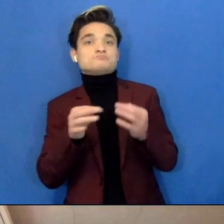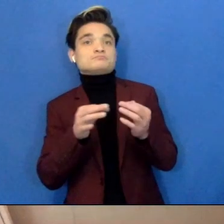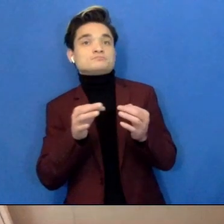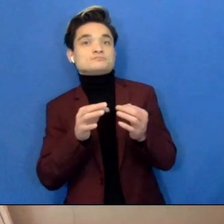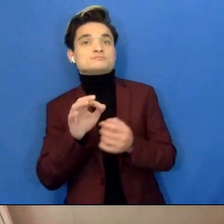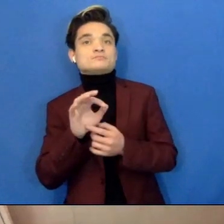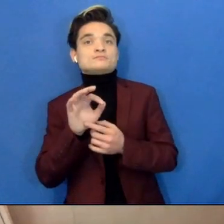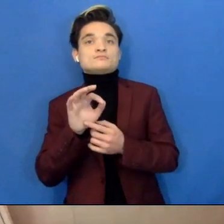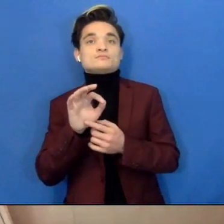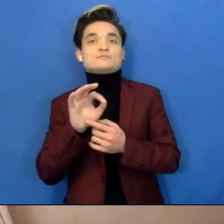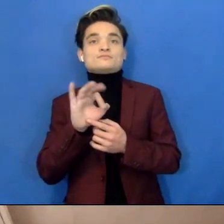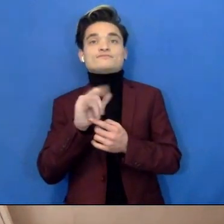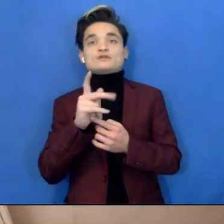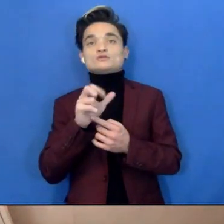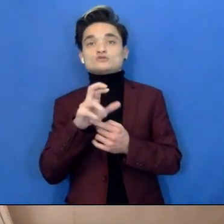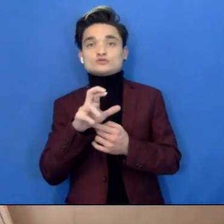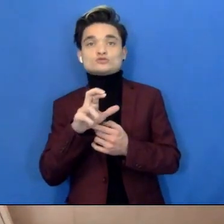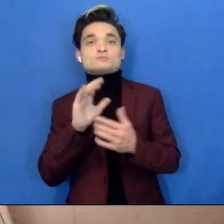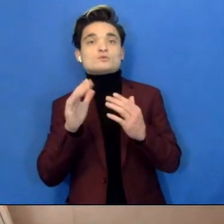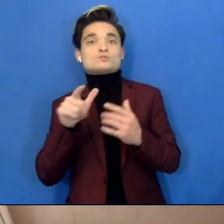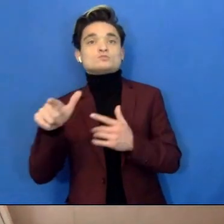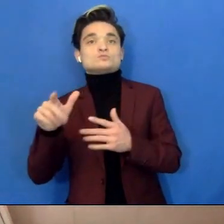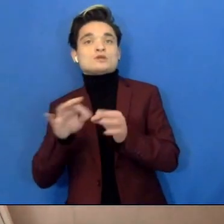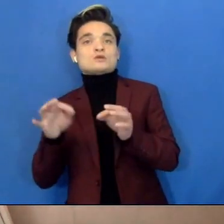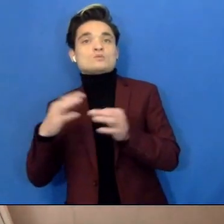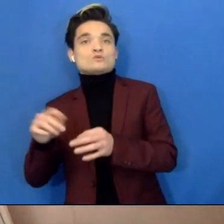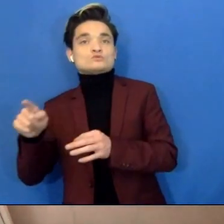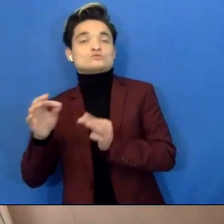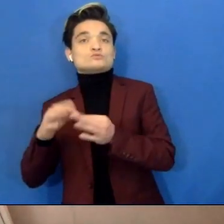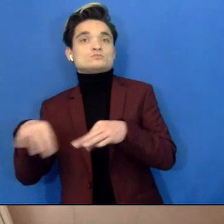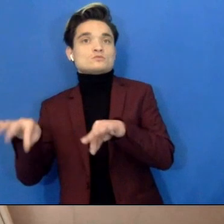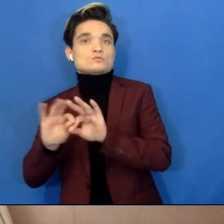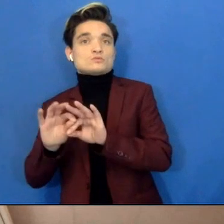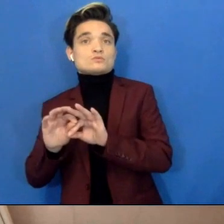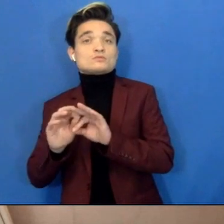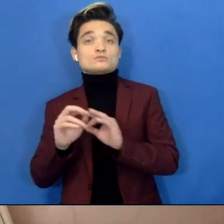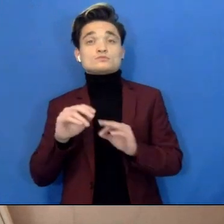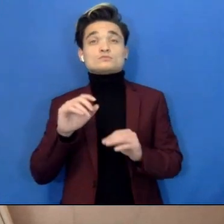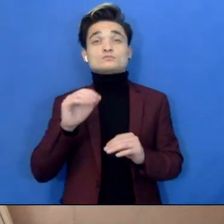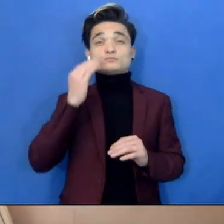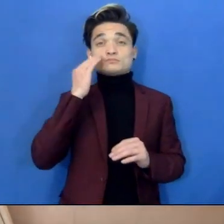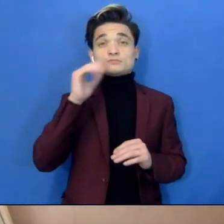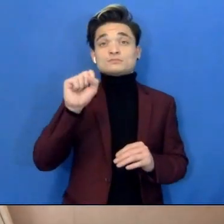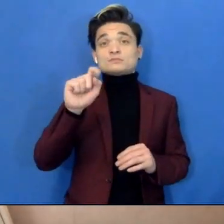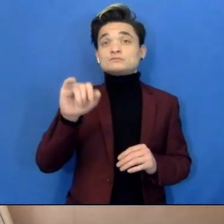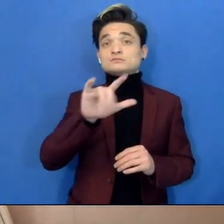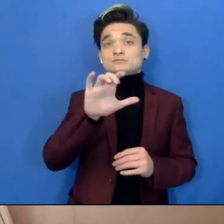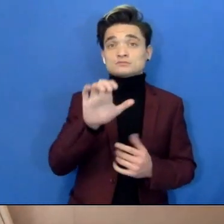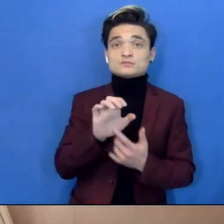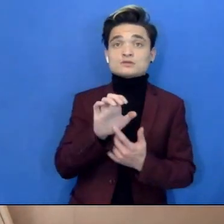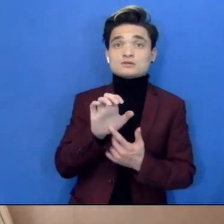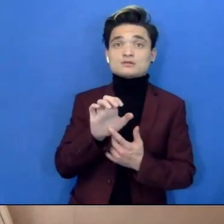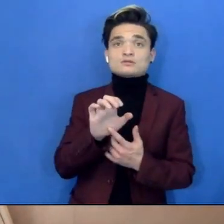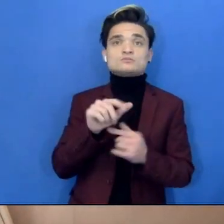also a question of style. So in different styles of fiction, you find a more naturalistic style of language use or a